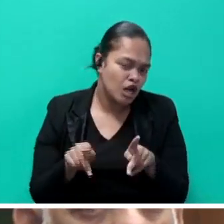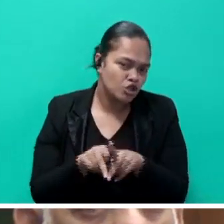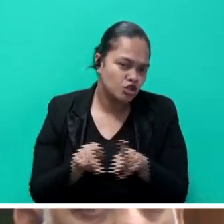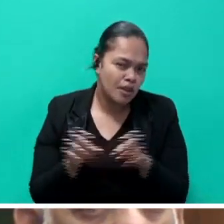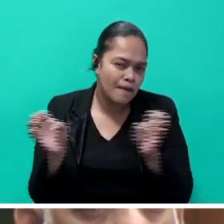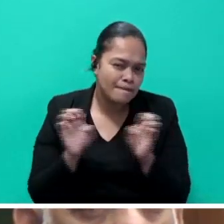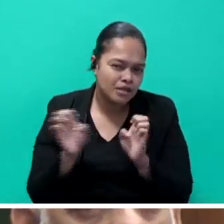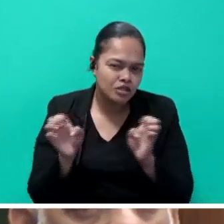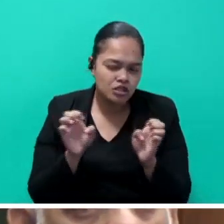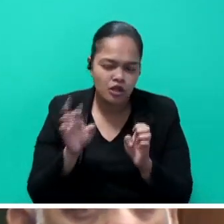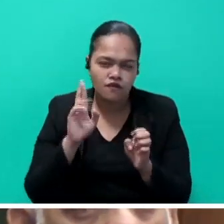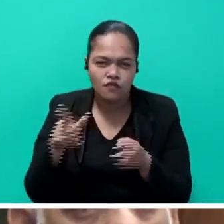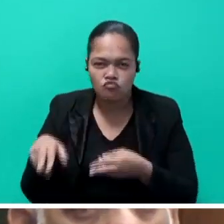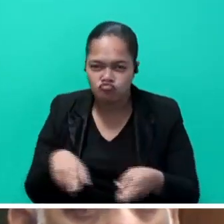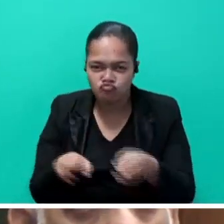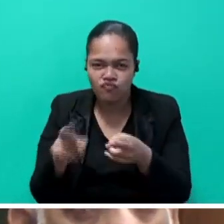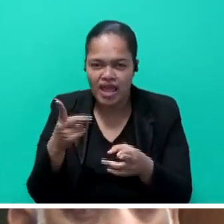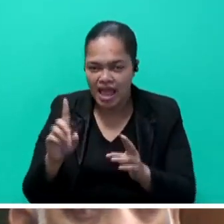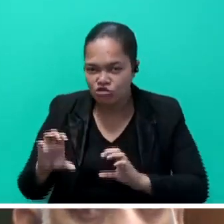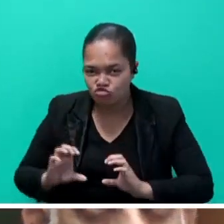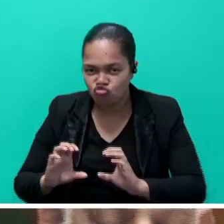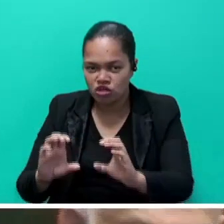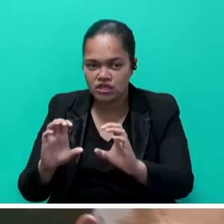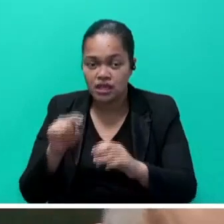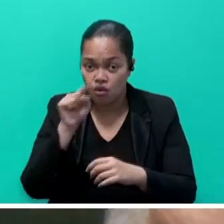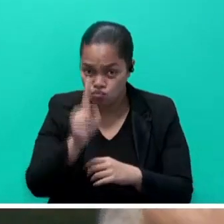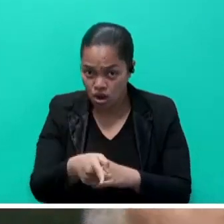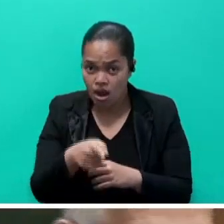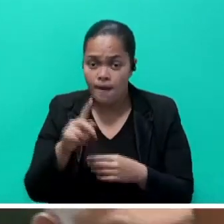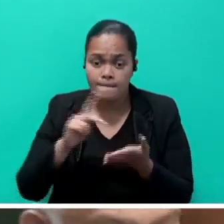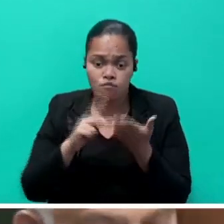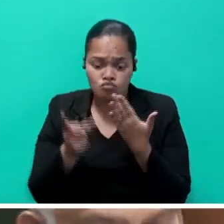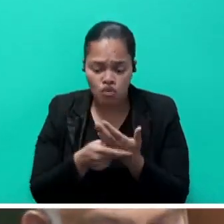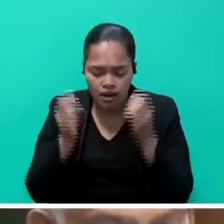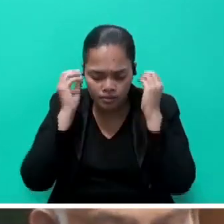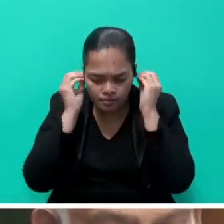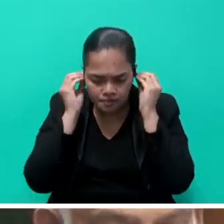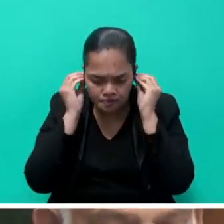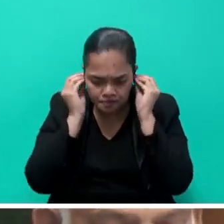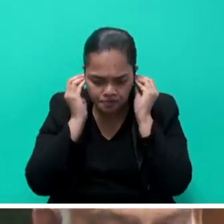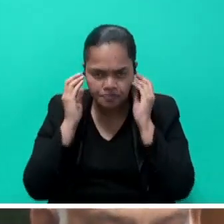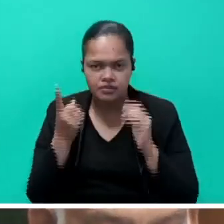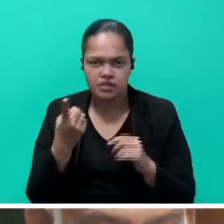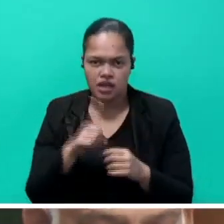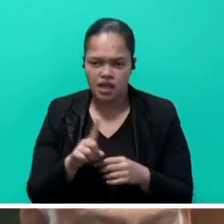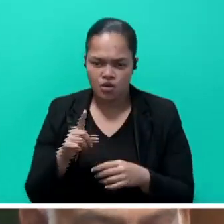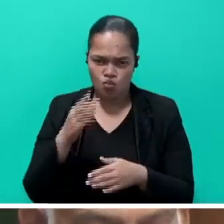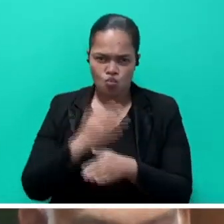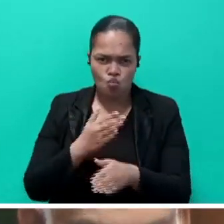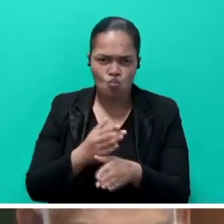and Creeks. Mr. Speaker, sir, this program will look after the desilting and dredging works of more